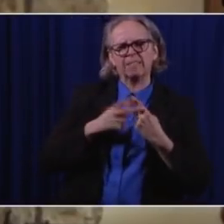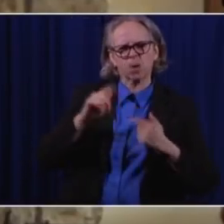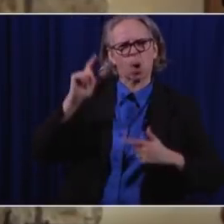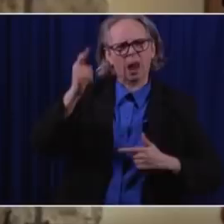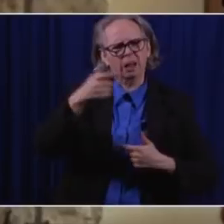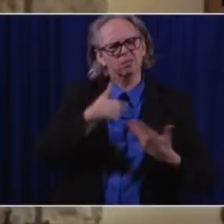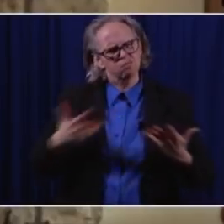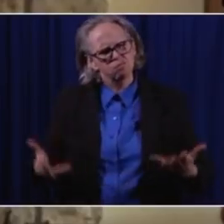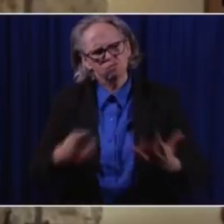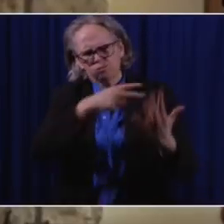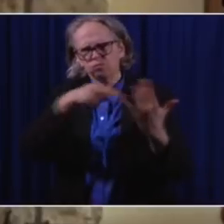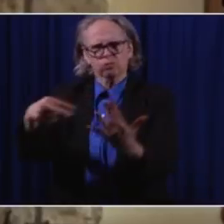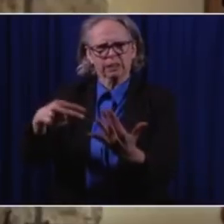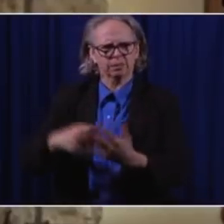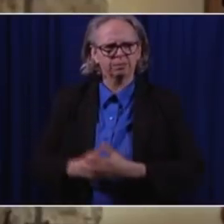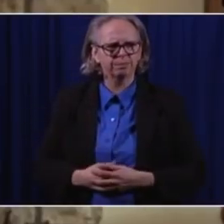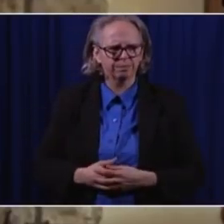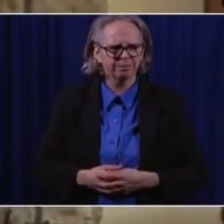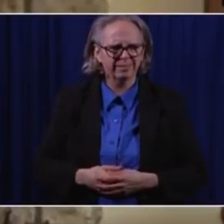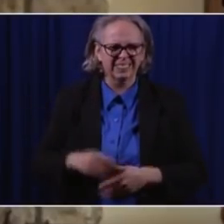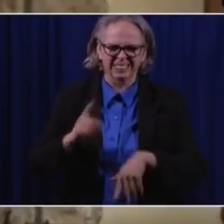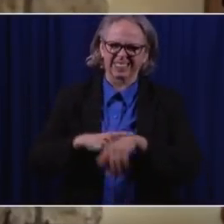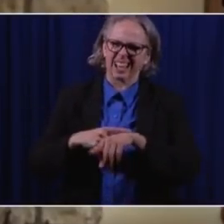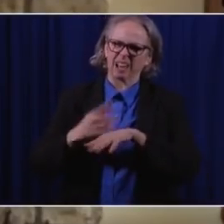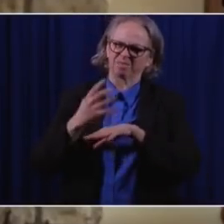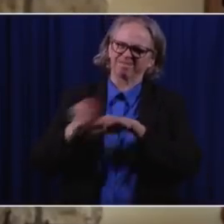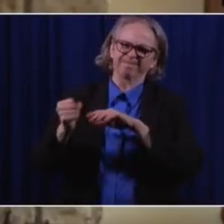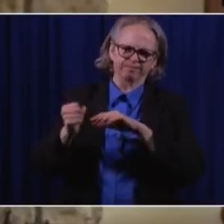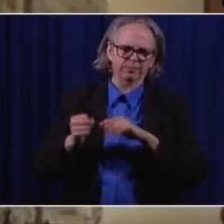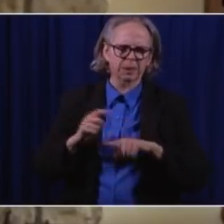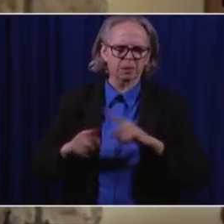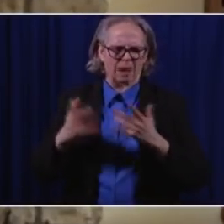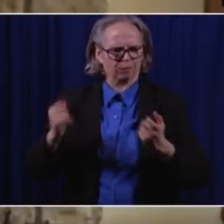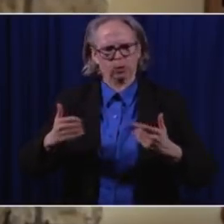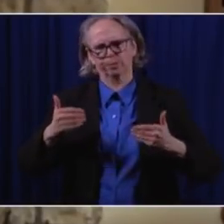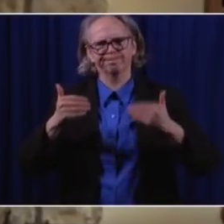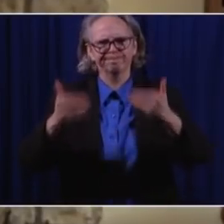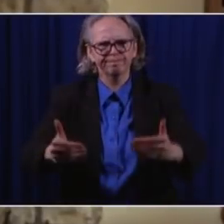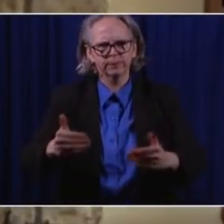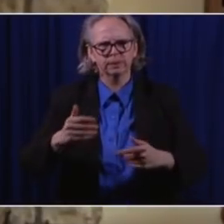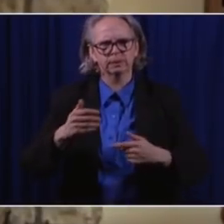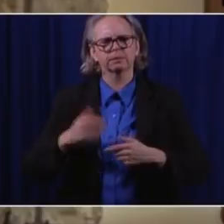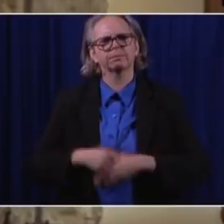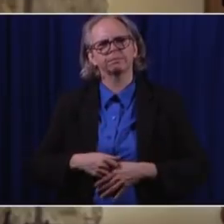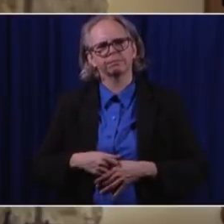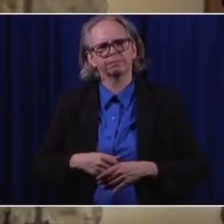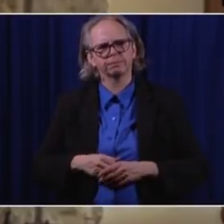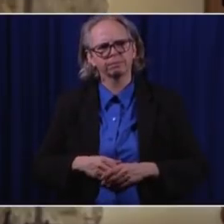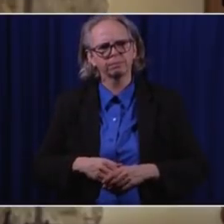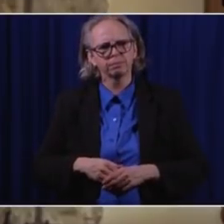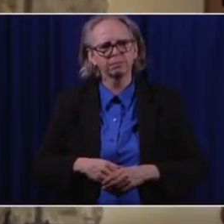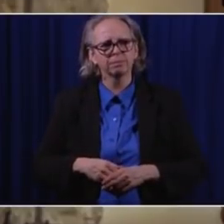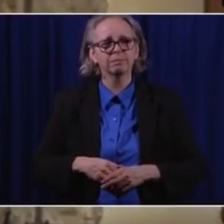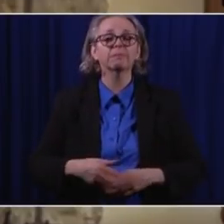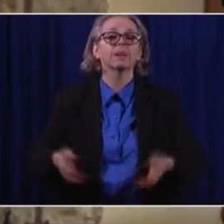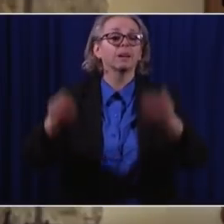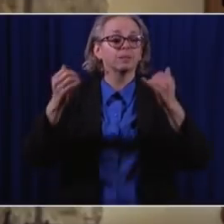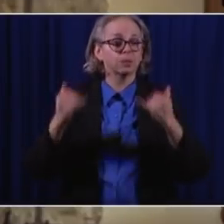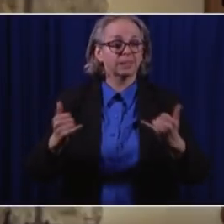But we are running out of time, and so I'm going to move on. We are joined today.